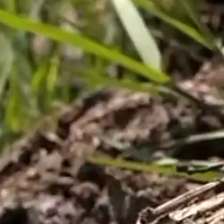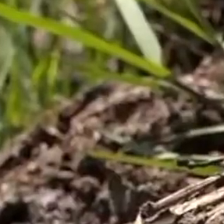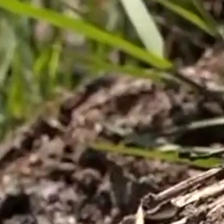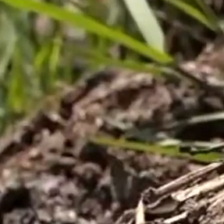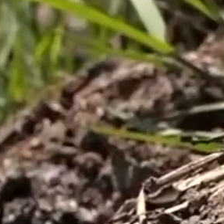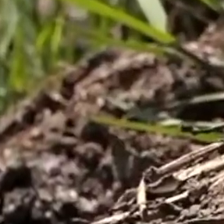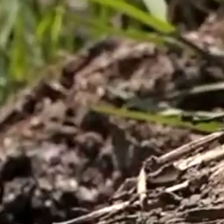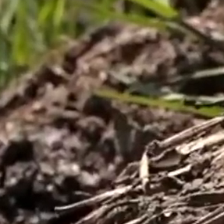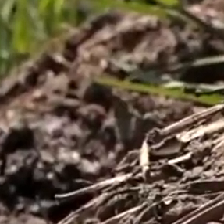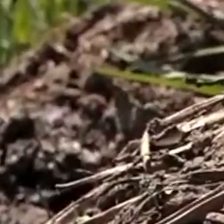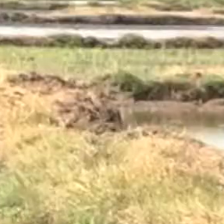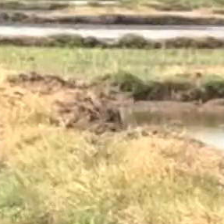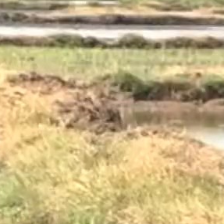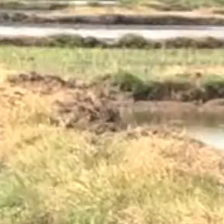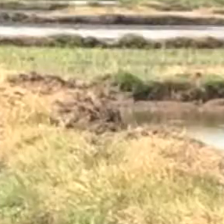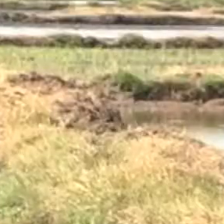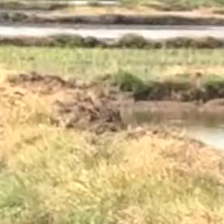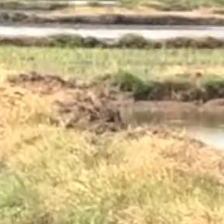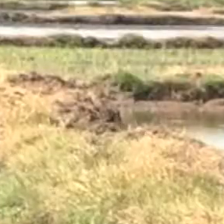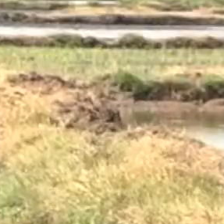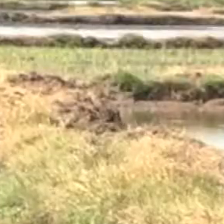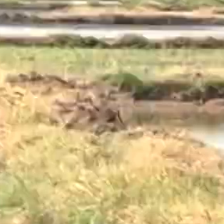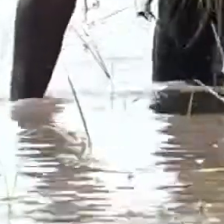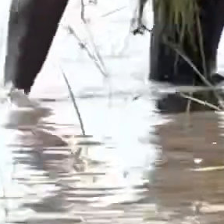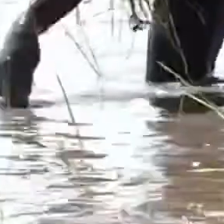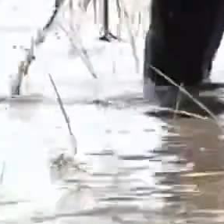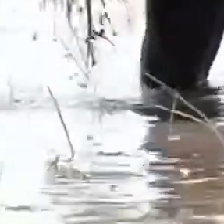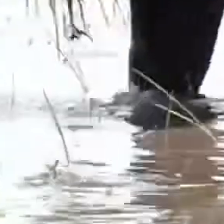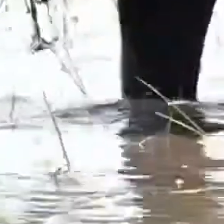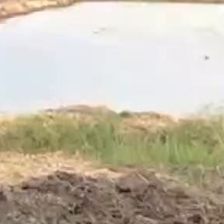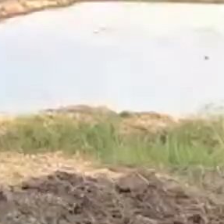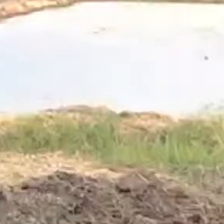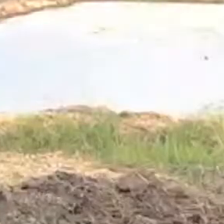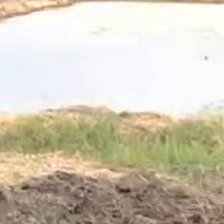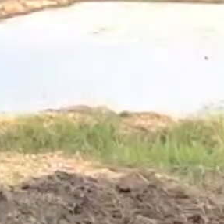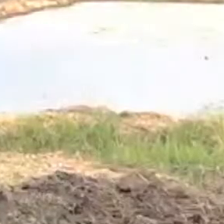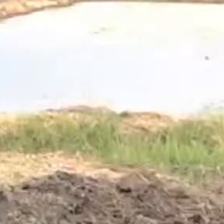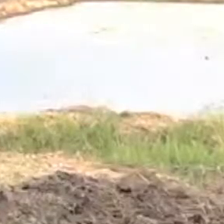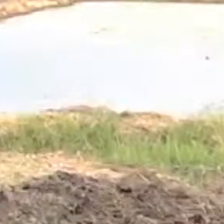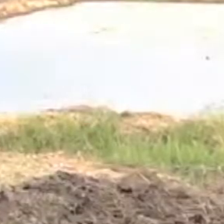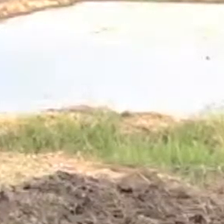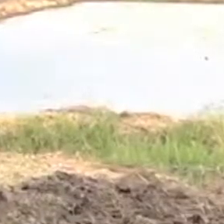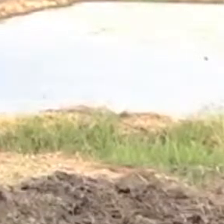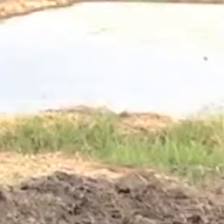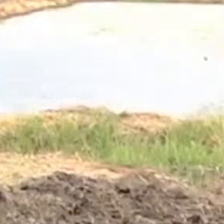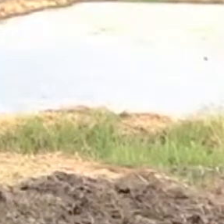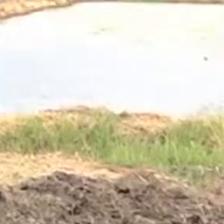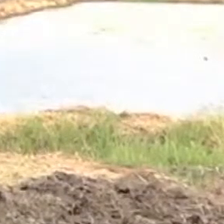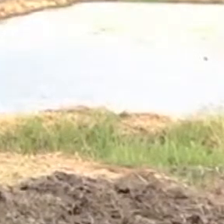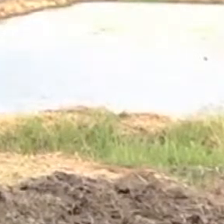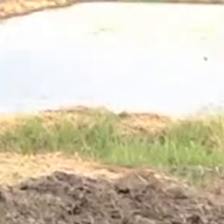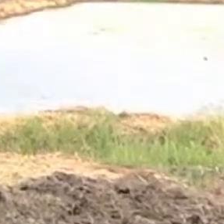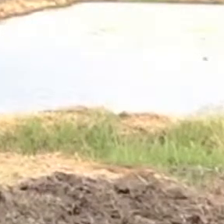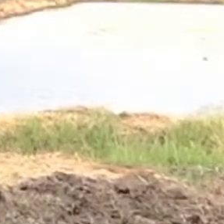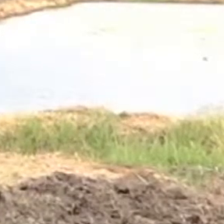mchele, lakini mchele ni wakati ushavuna. Kuna zingine zinaenda mpaka 60 days, alafu